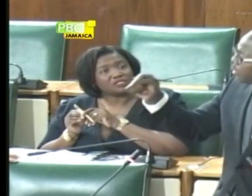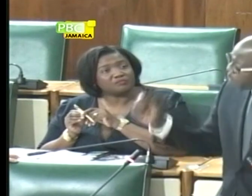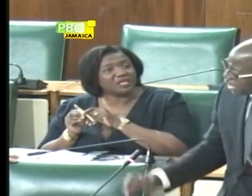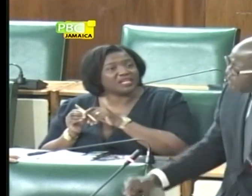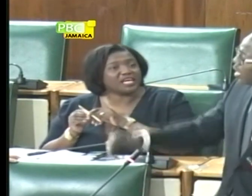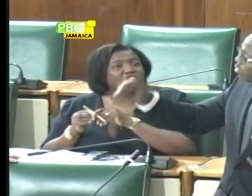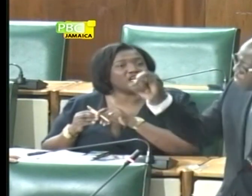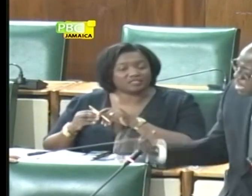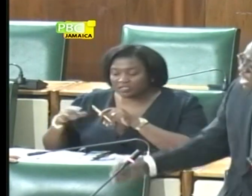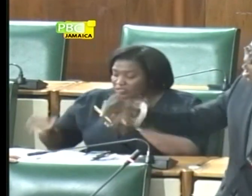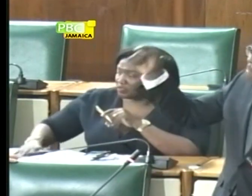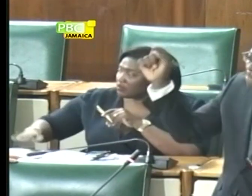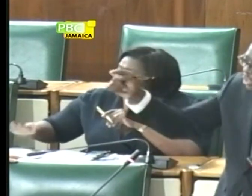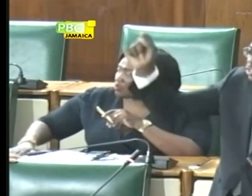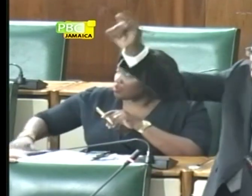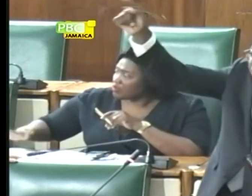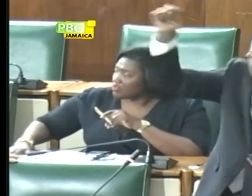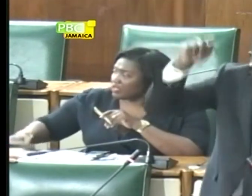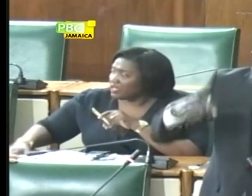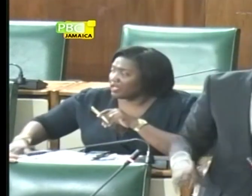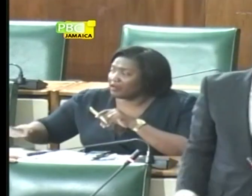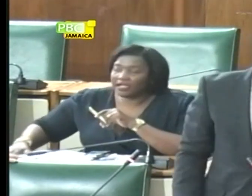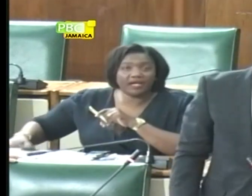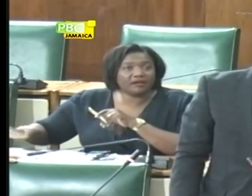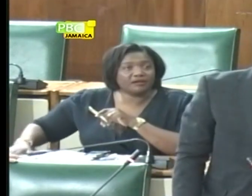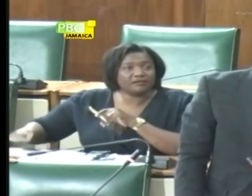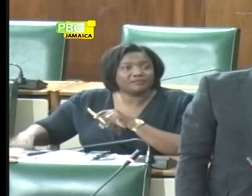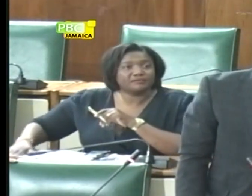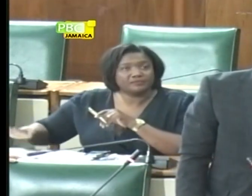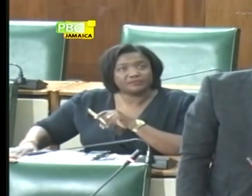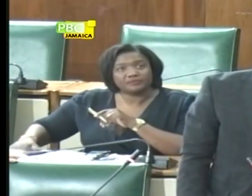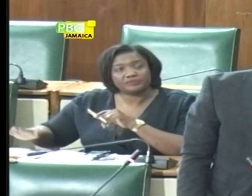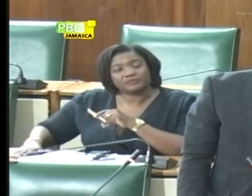of the people of Jamaica must continue.